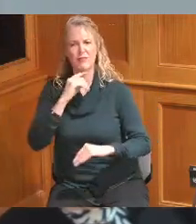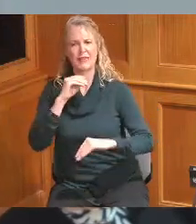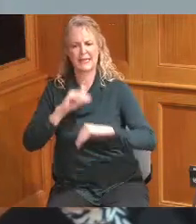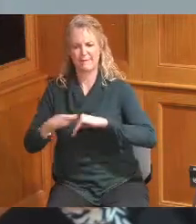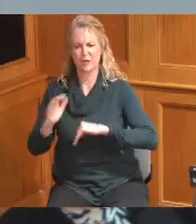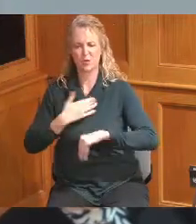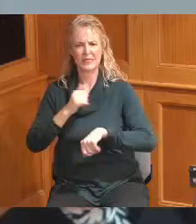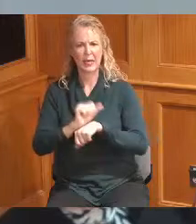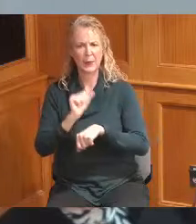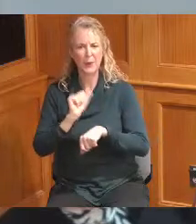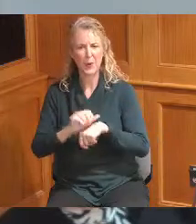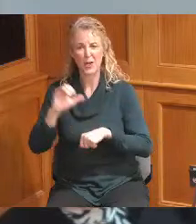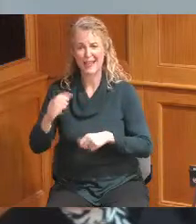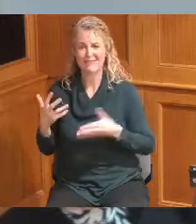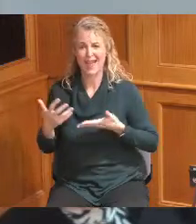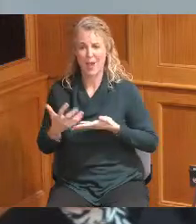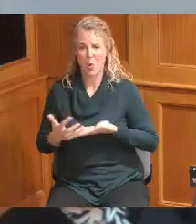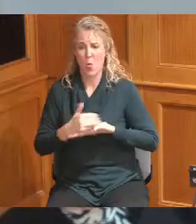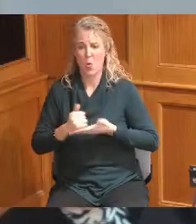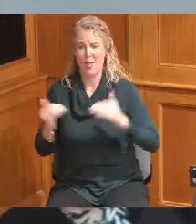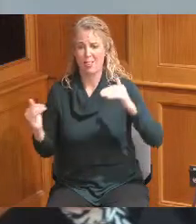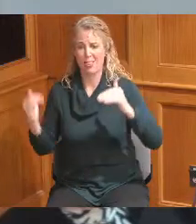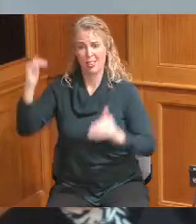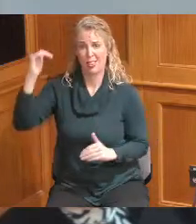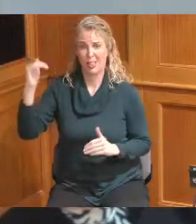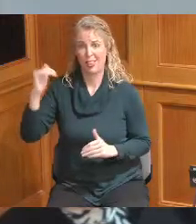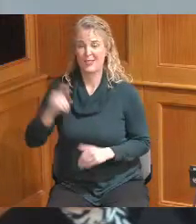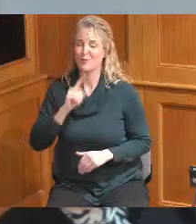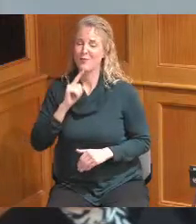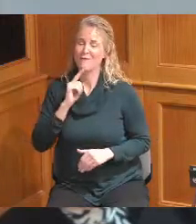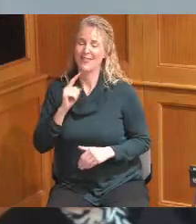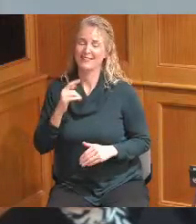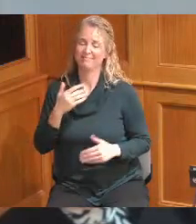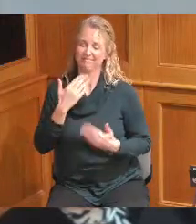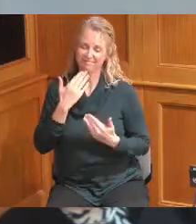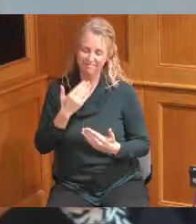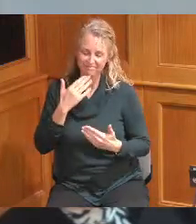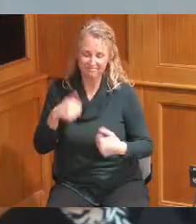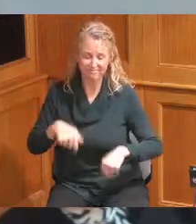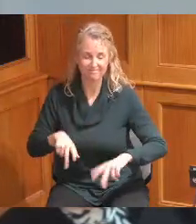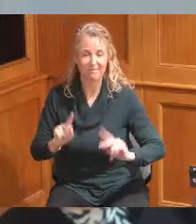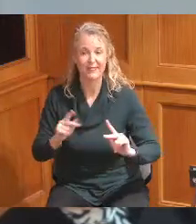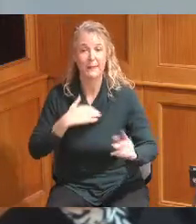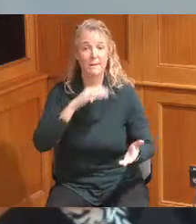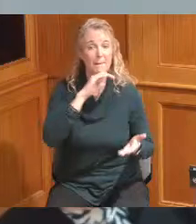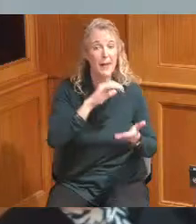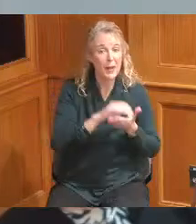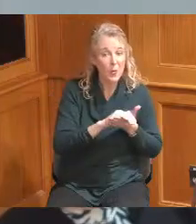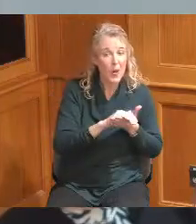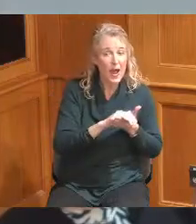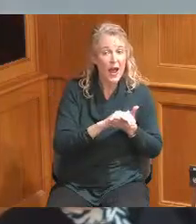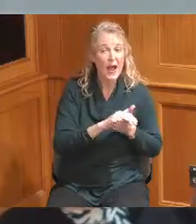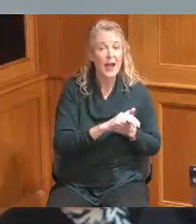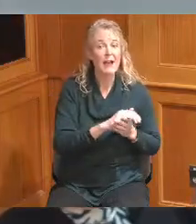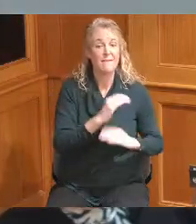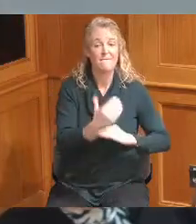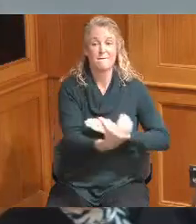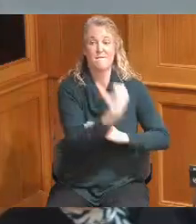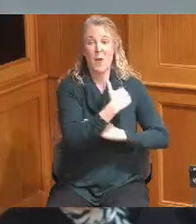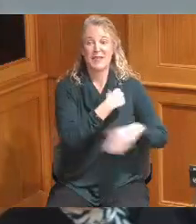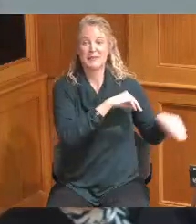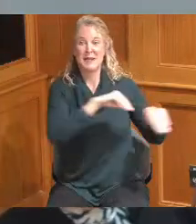we can close that wealth gap. So I'm super grateful for this opportunity and thankful for my wife for dragging me to Cincinnati.